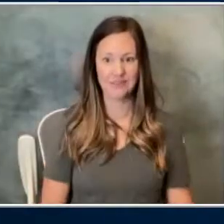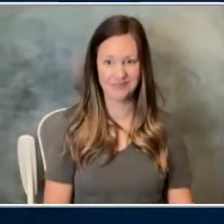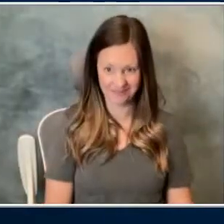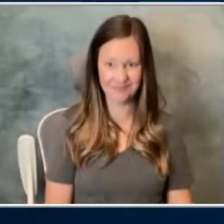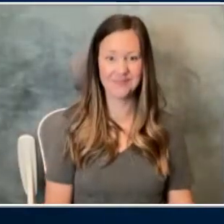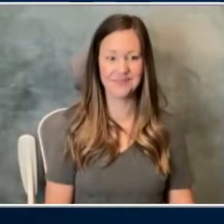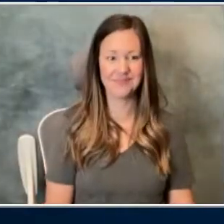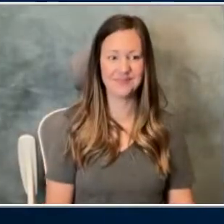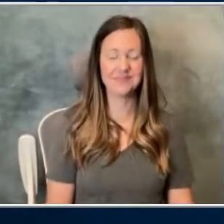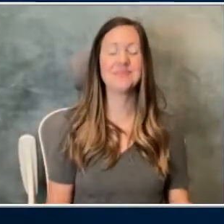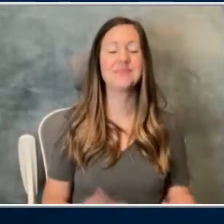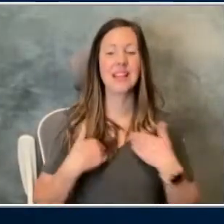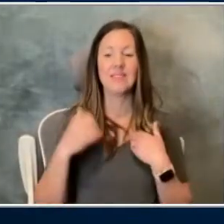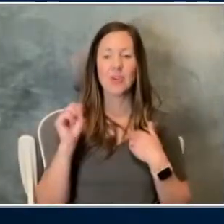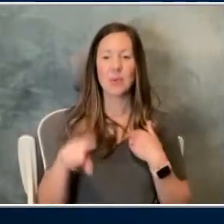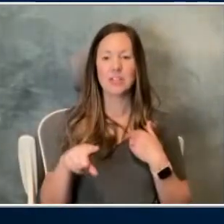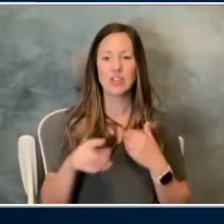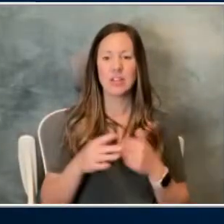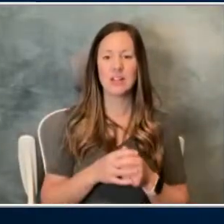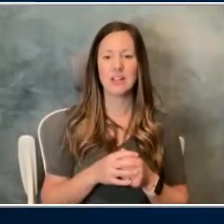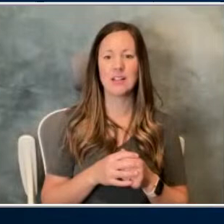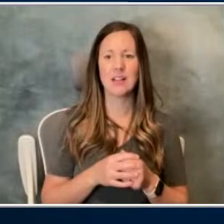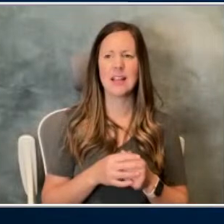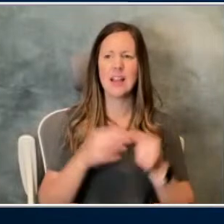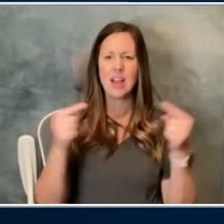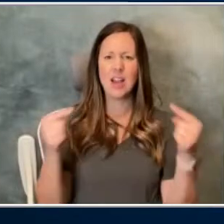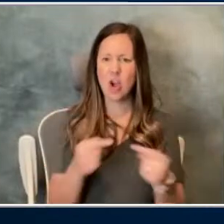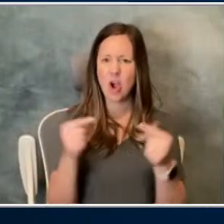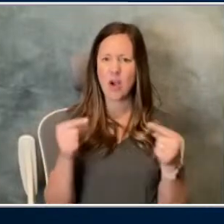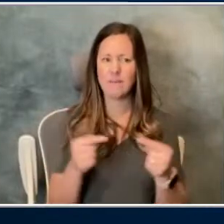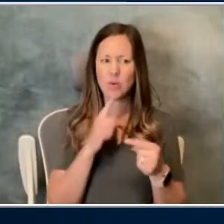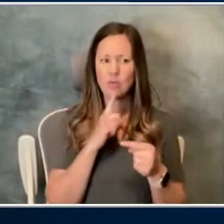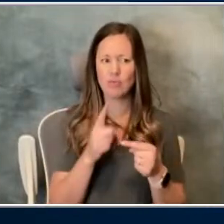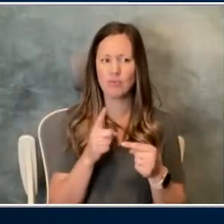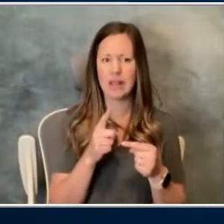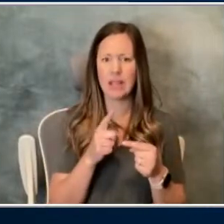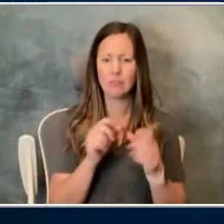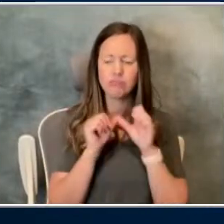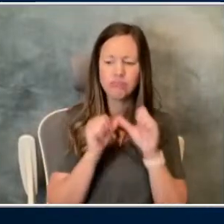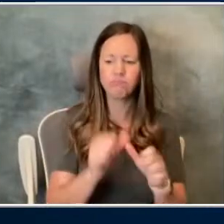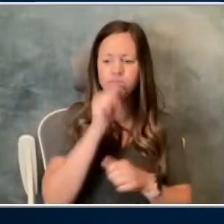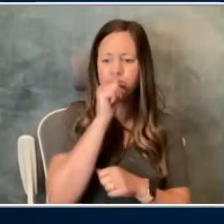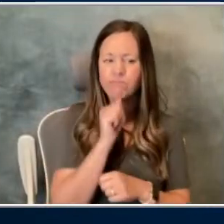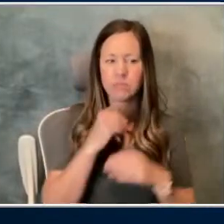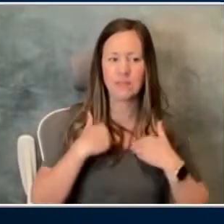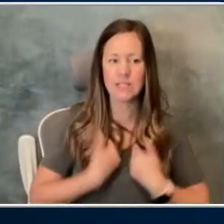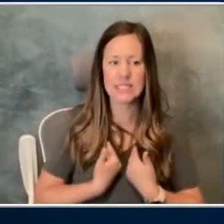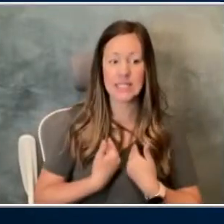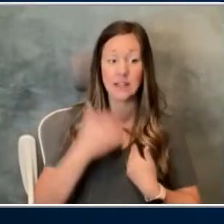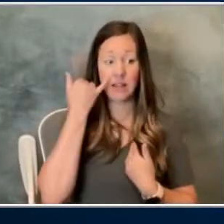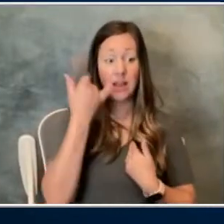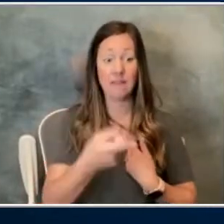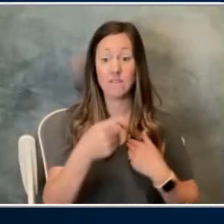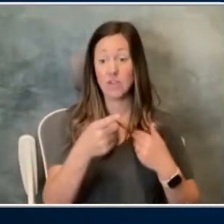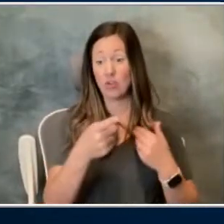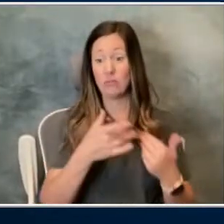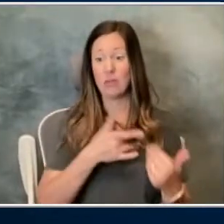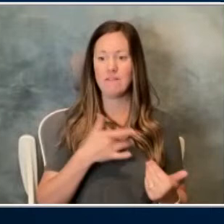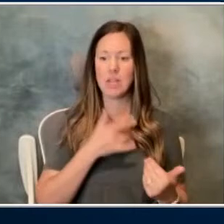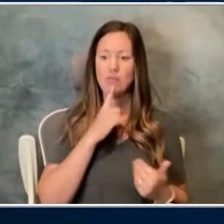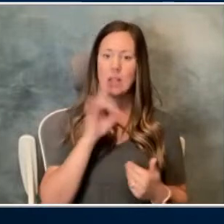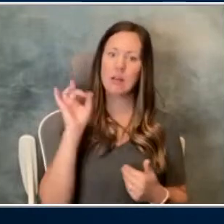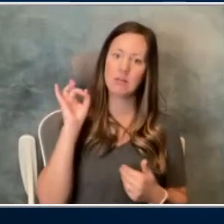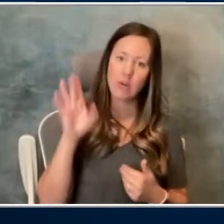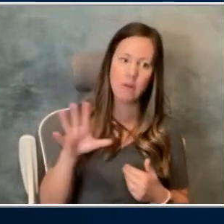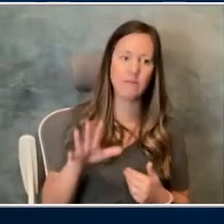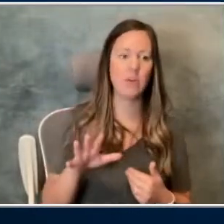have a question. Is it harmful in any way to push through fatigue? Like, if you can if you're feeling awful and